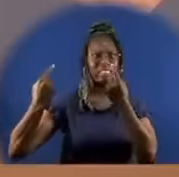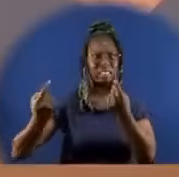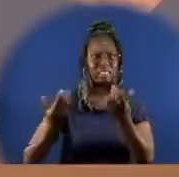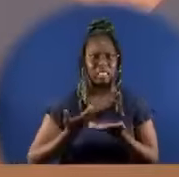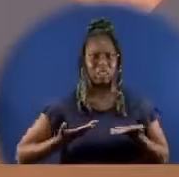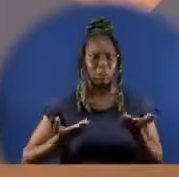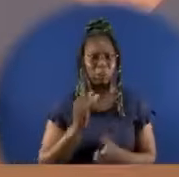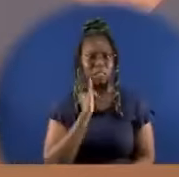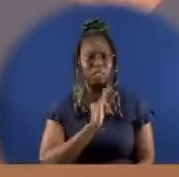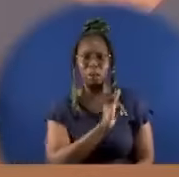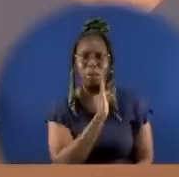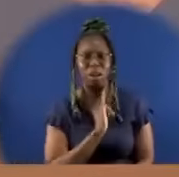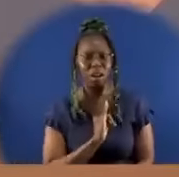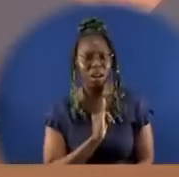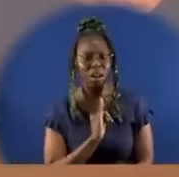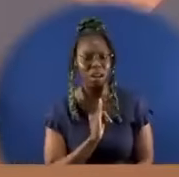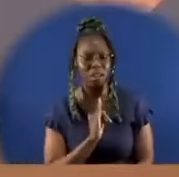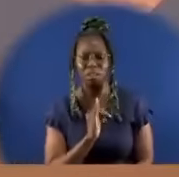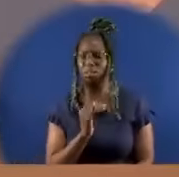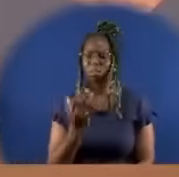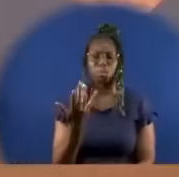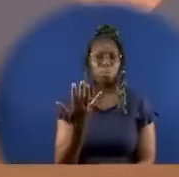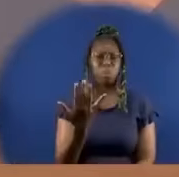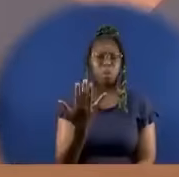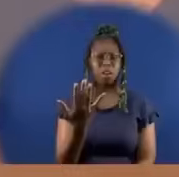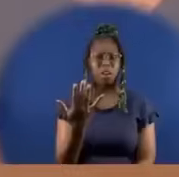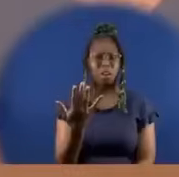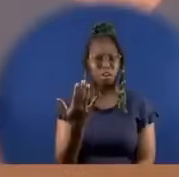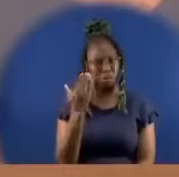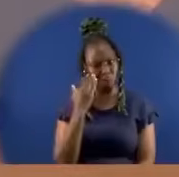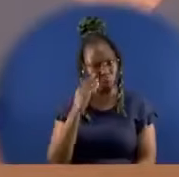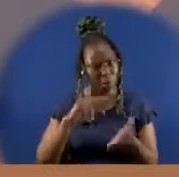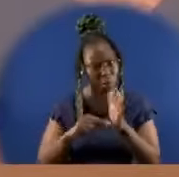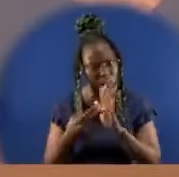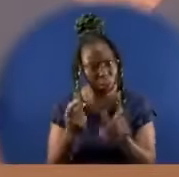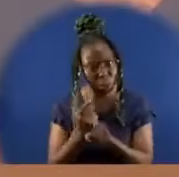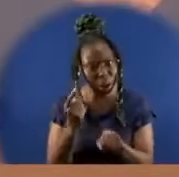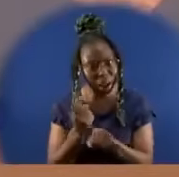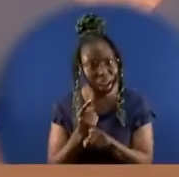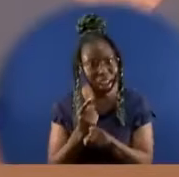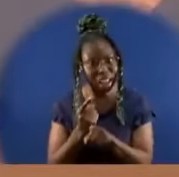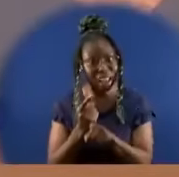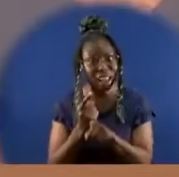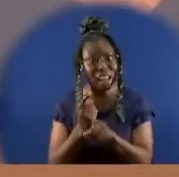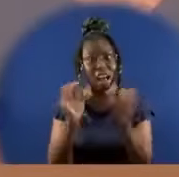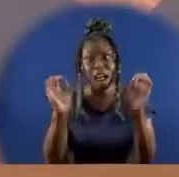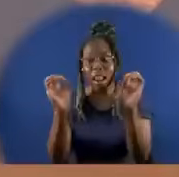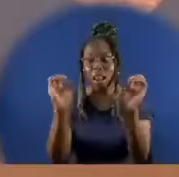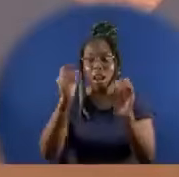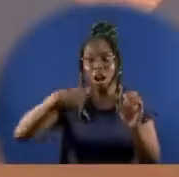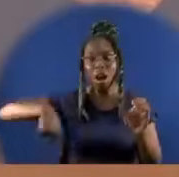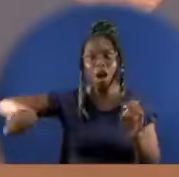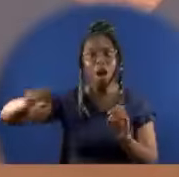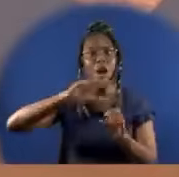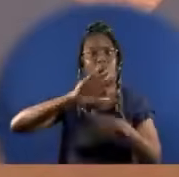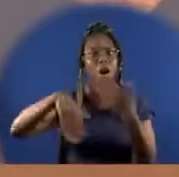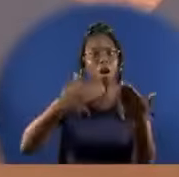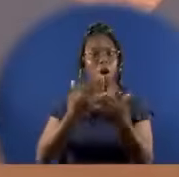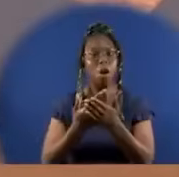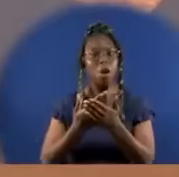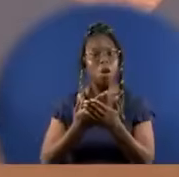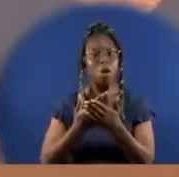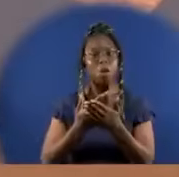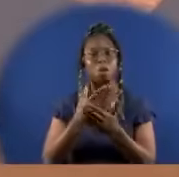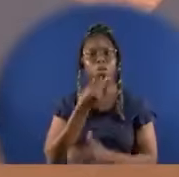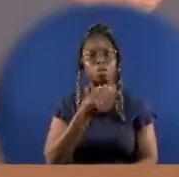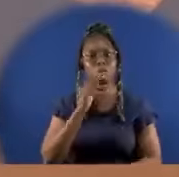Israel. Wait, hold up. Y'all know what that means, don't you? Nowhere among the Jewish people have I seen this kind of faith. And would you believe, I'm closing